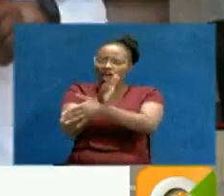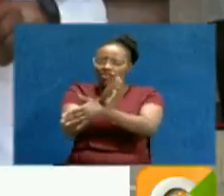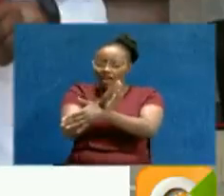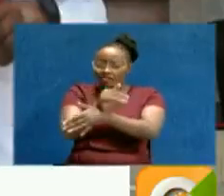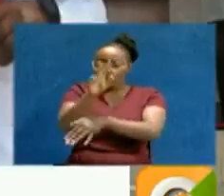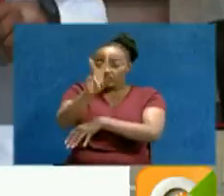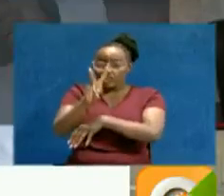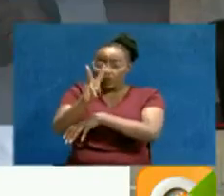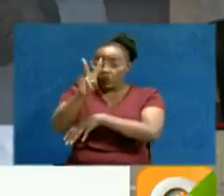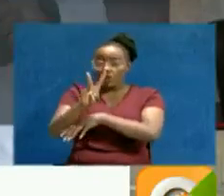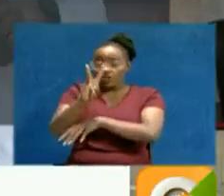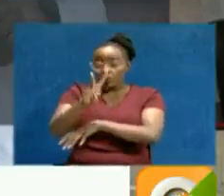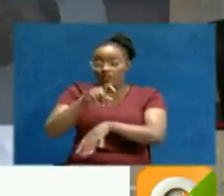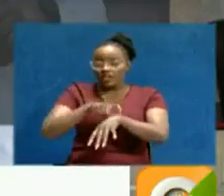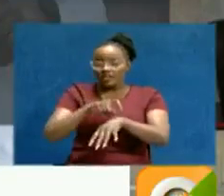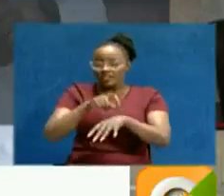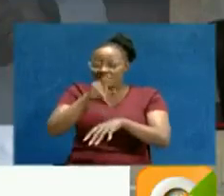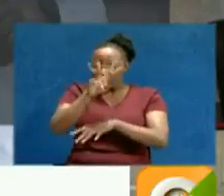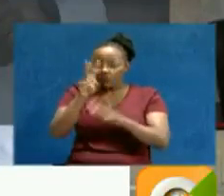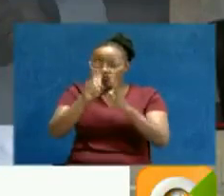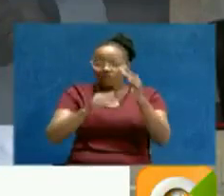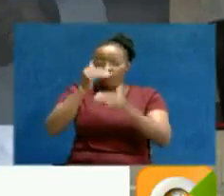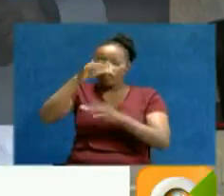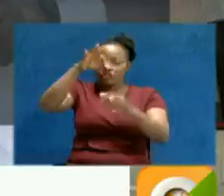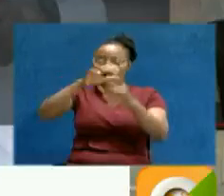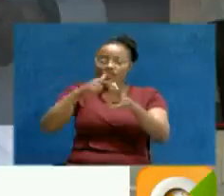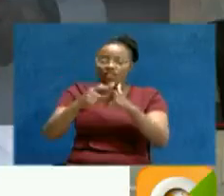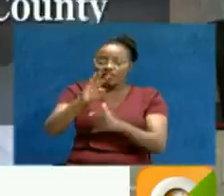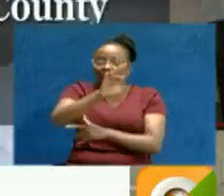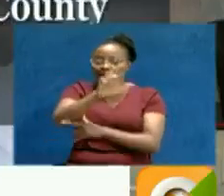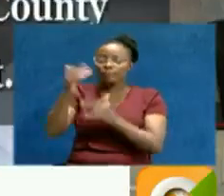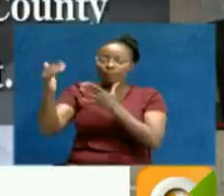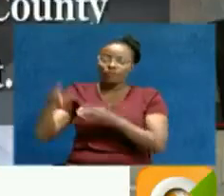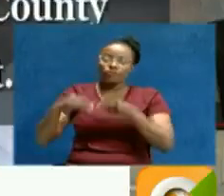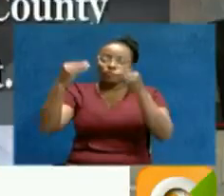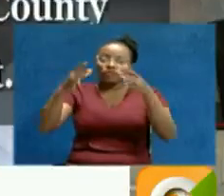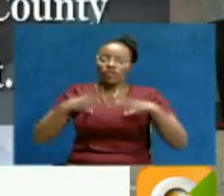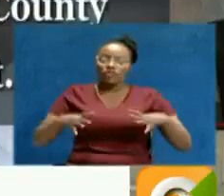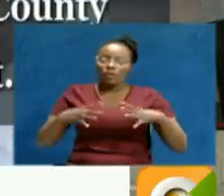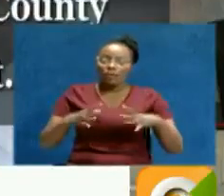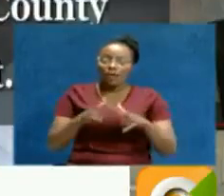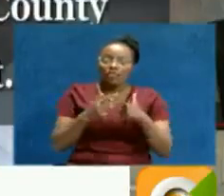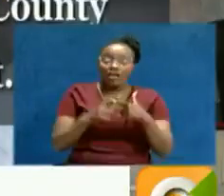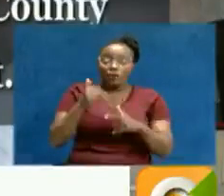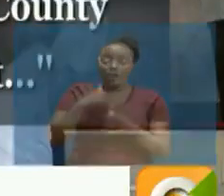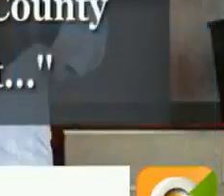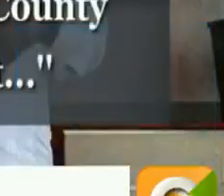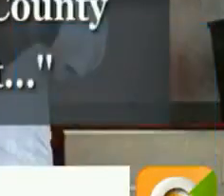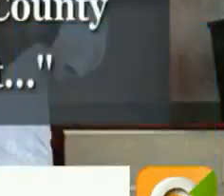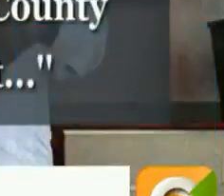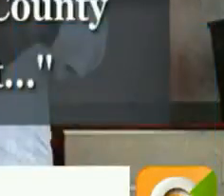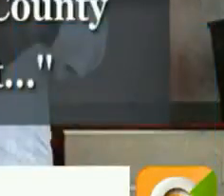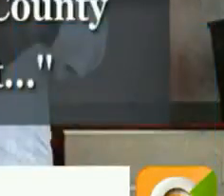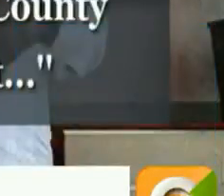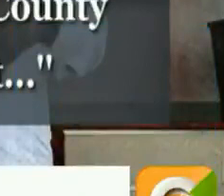the Senate, and for the second and third reading, that is. After the vote, the bill is expected to go to the public, where it will be subjected to a referendum